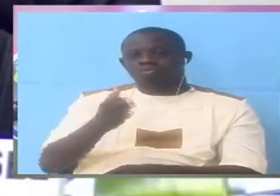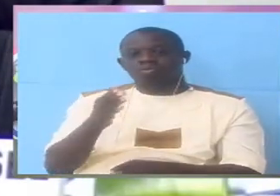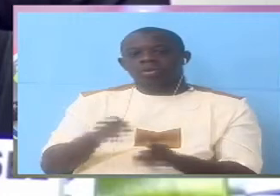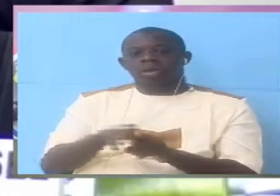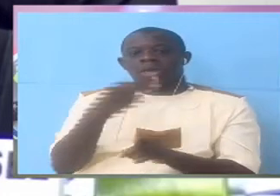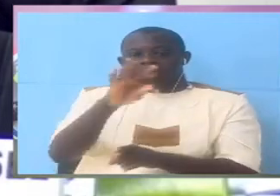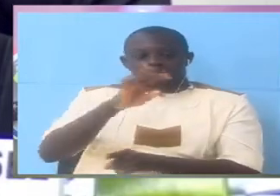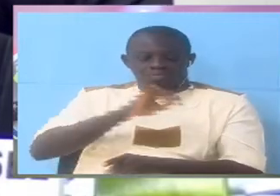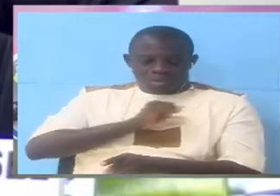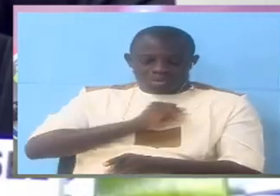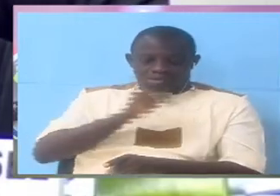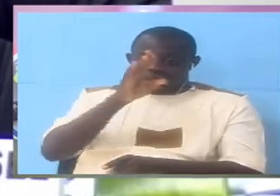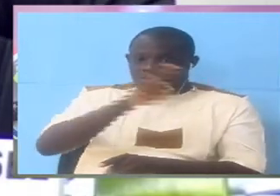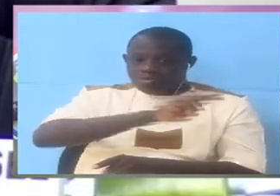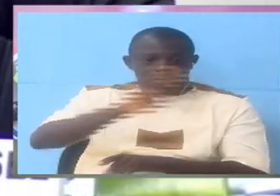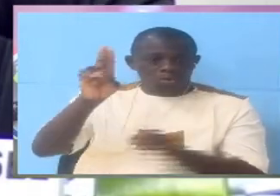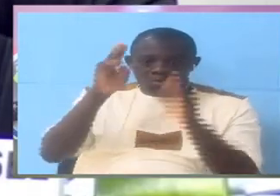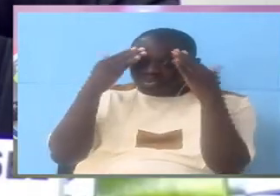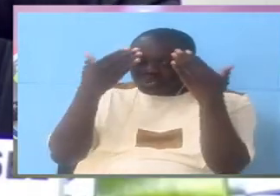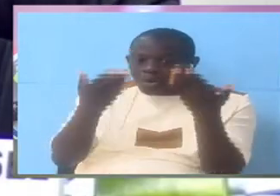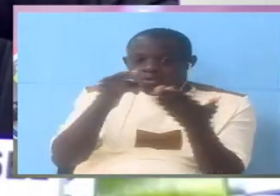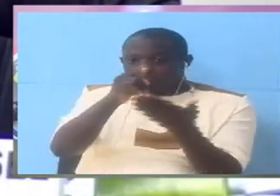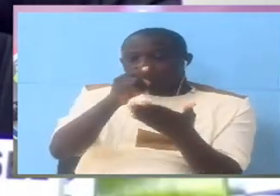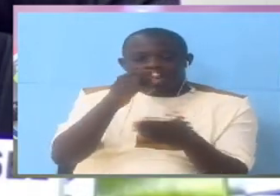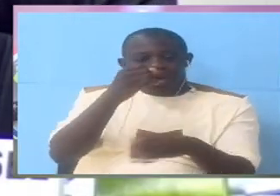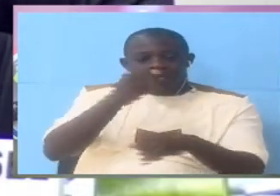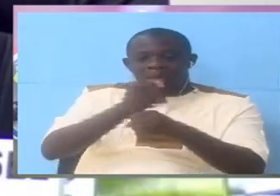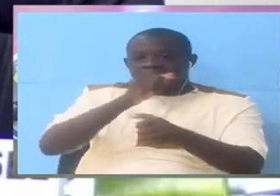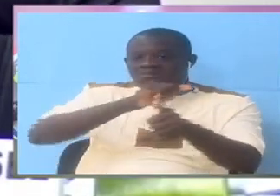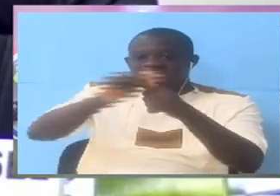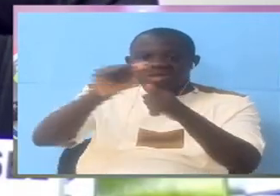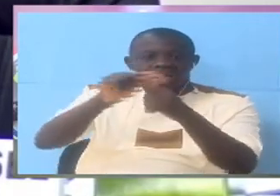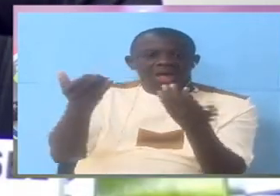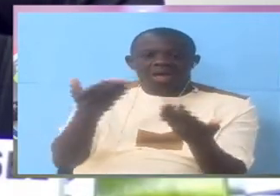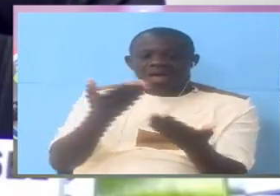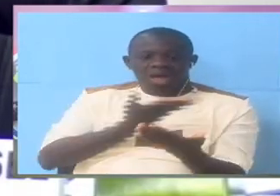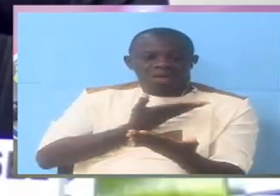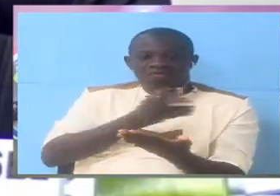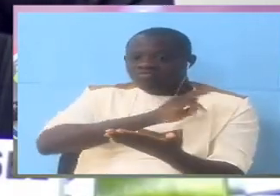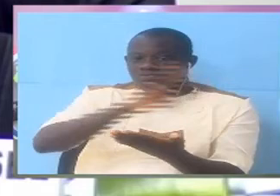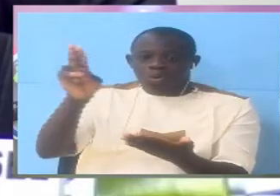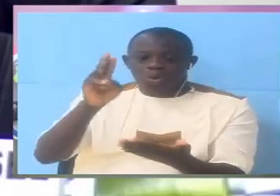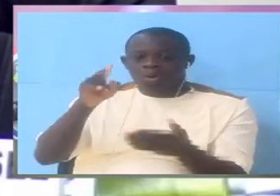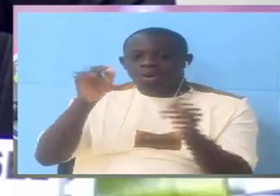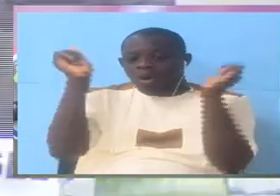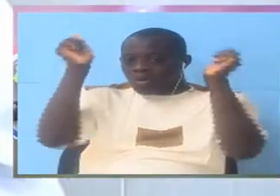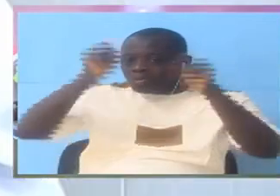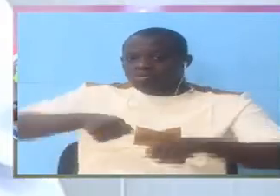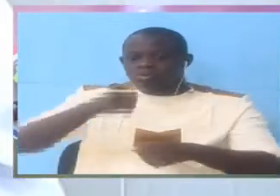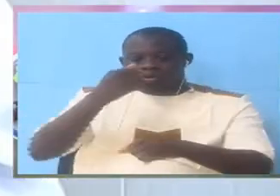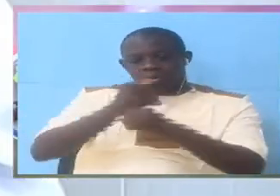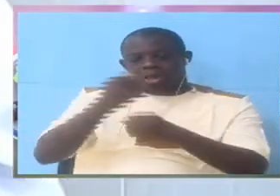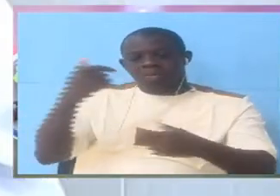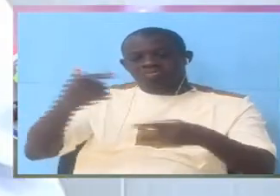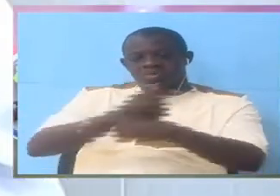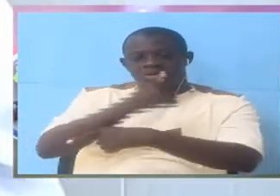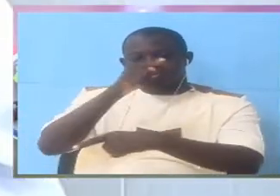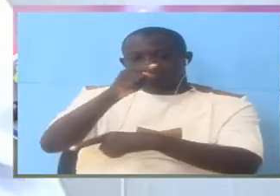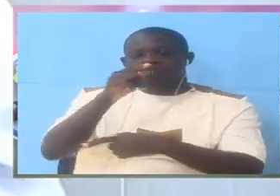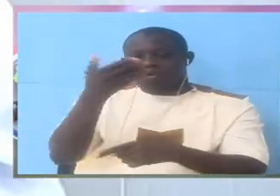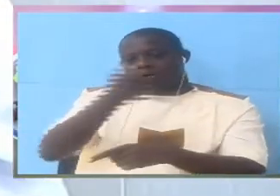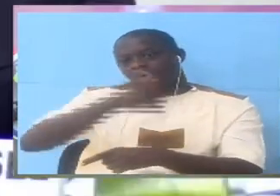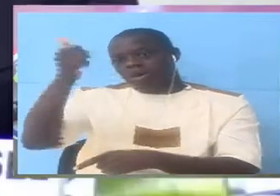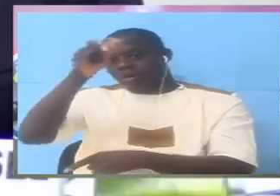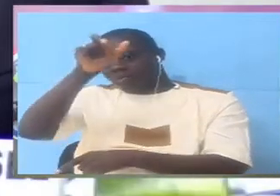is in fact makes it even better. He has no reason to mistake you for anybody else. Now, if you should say... But okay, Mr. Witness,